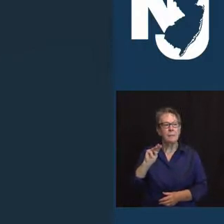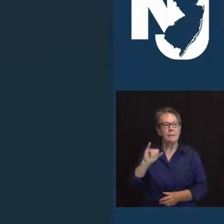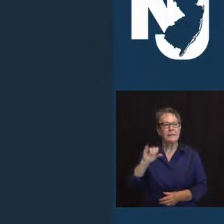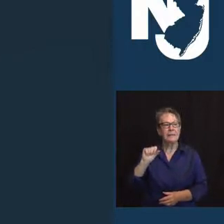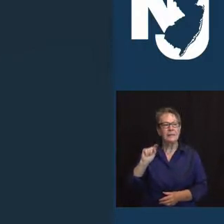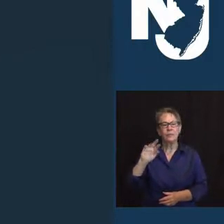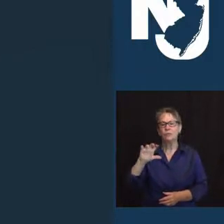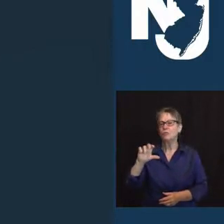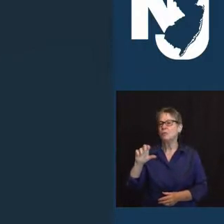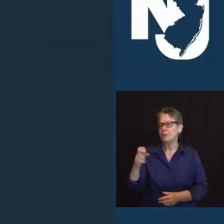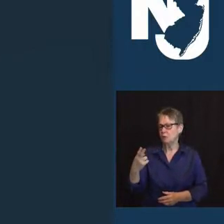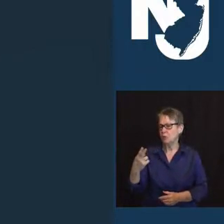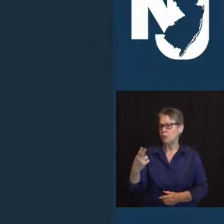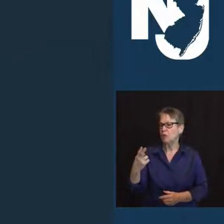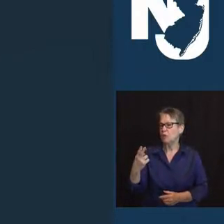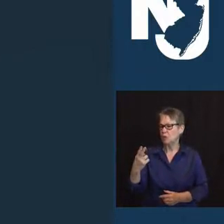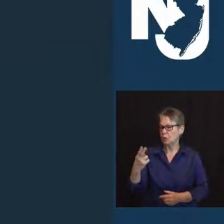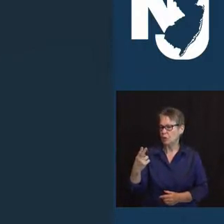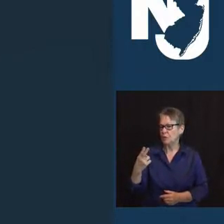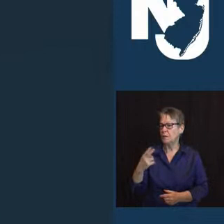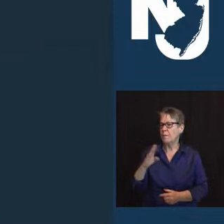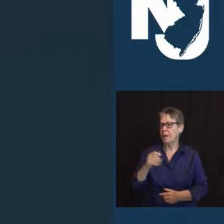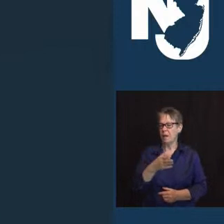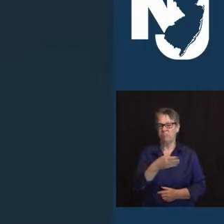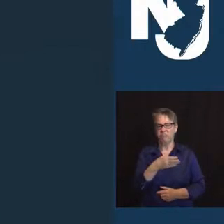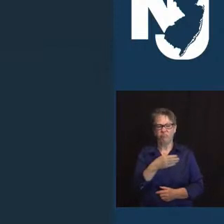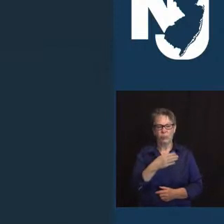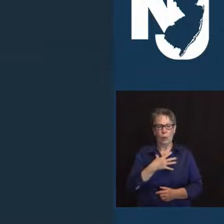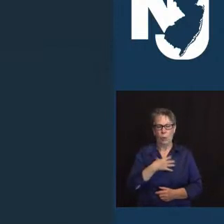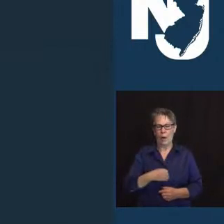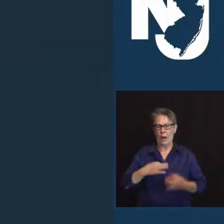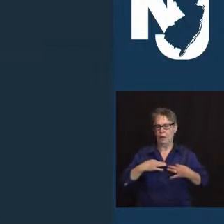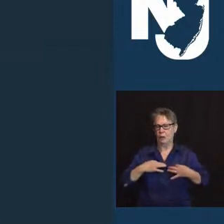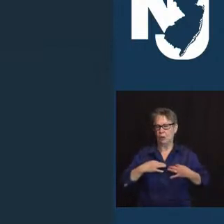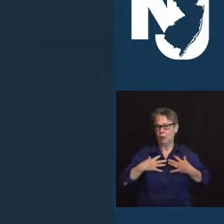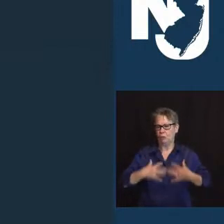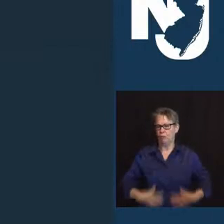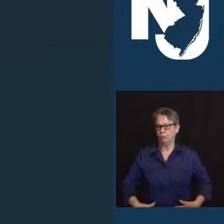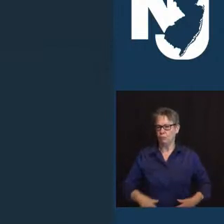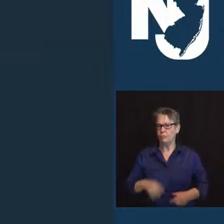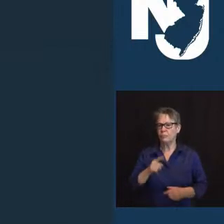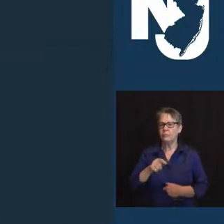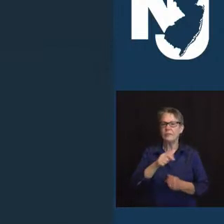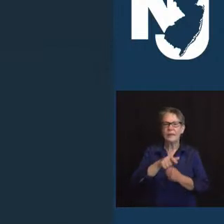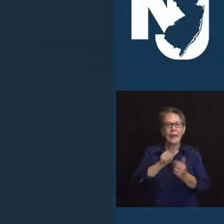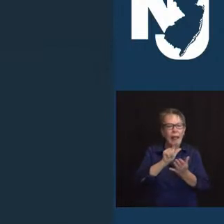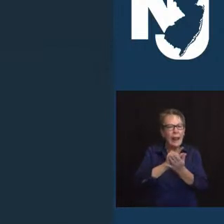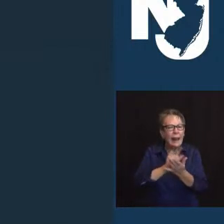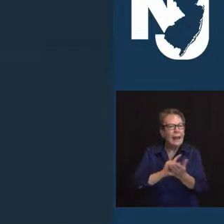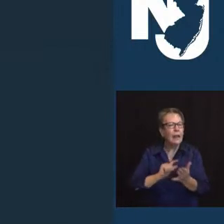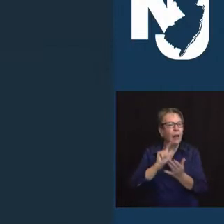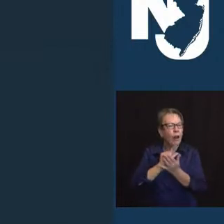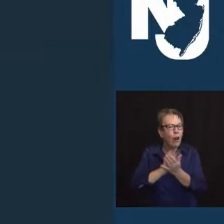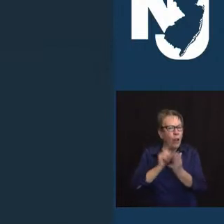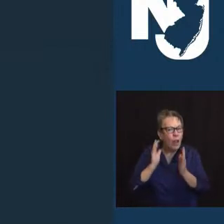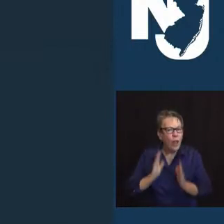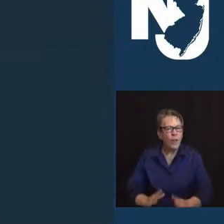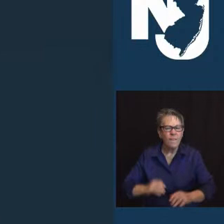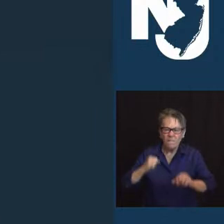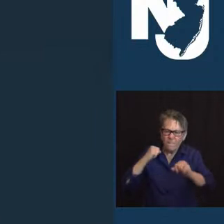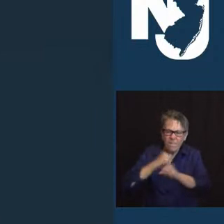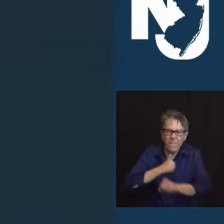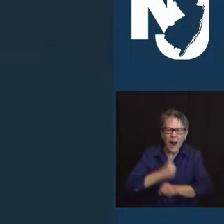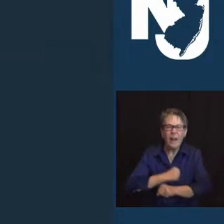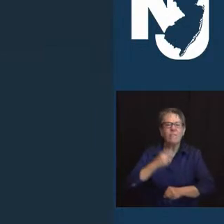spent his legal career fighting to protect the rights of others and was a longtime staff attorney with the New Jersey Division of